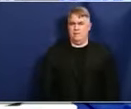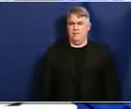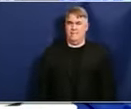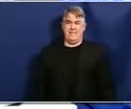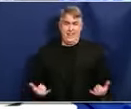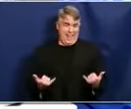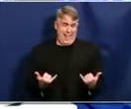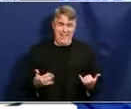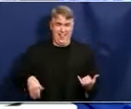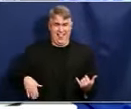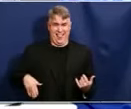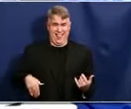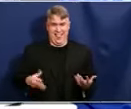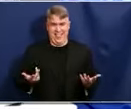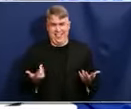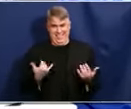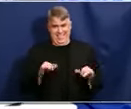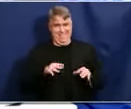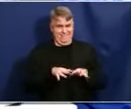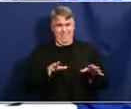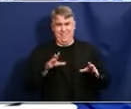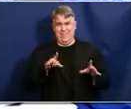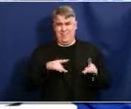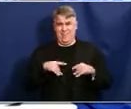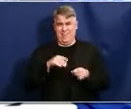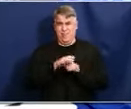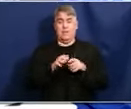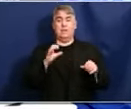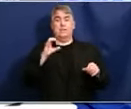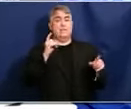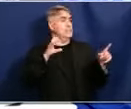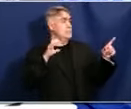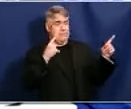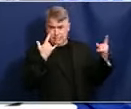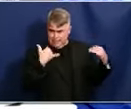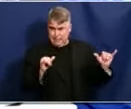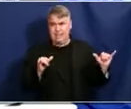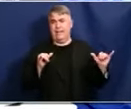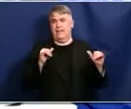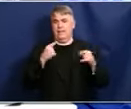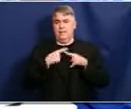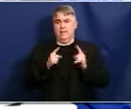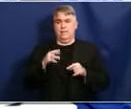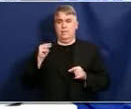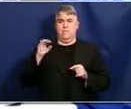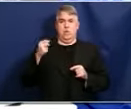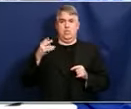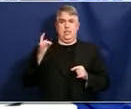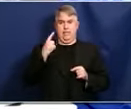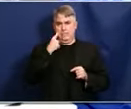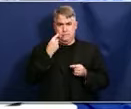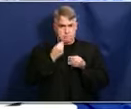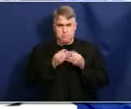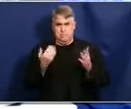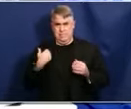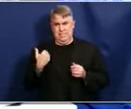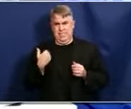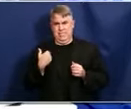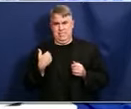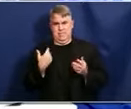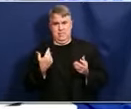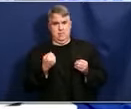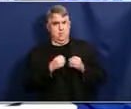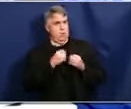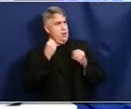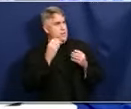this moment. These guidance came out on the 8th. We will be monitoring for additional guidance as they come out.